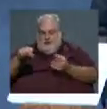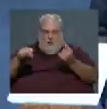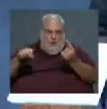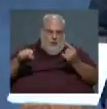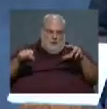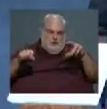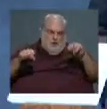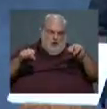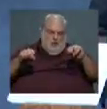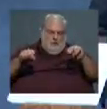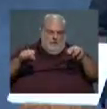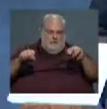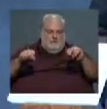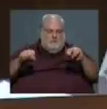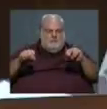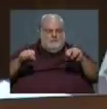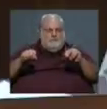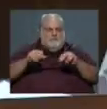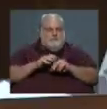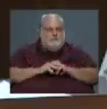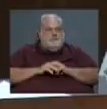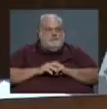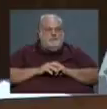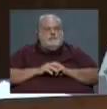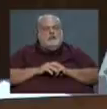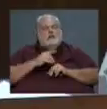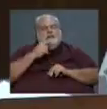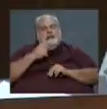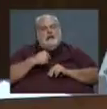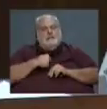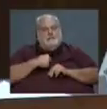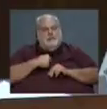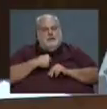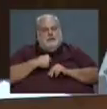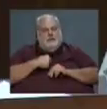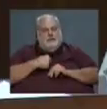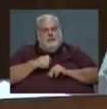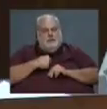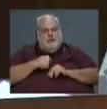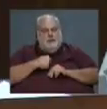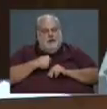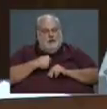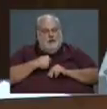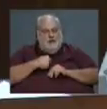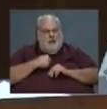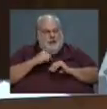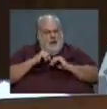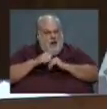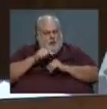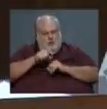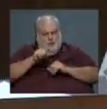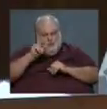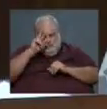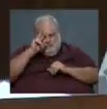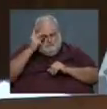no. Okay. What do you see that would make you approve this